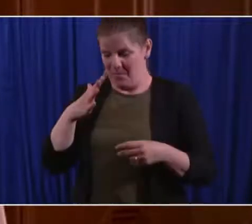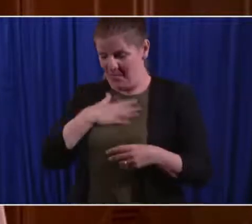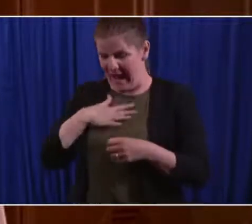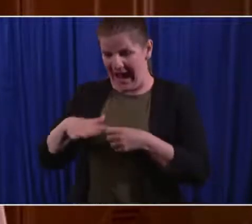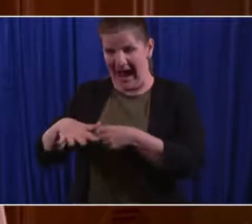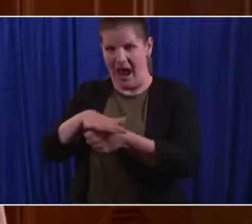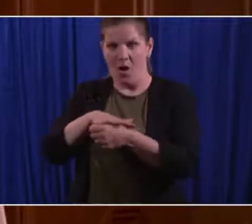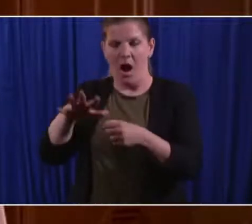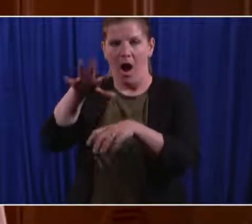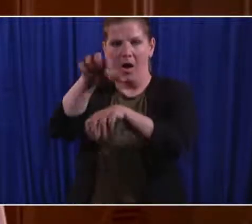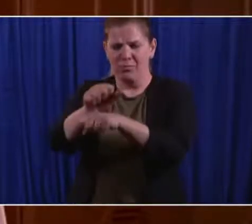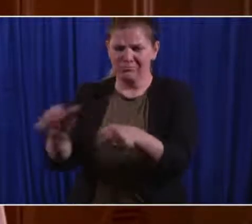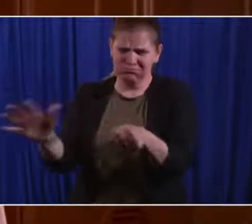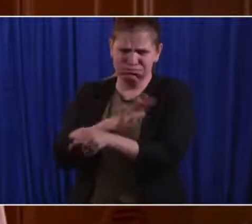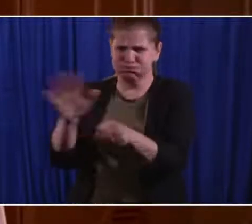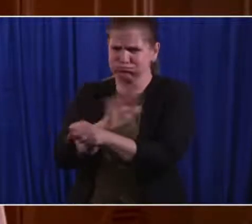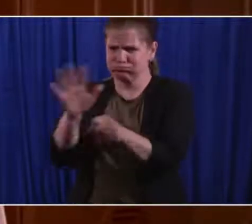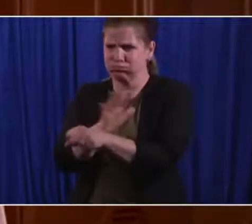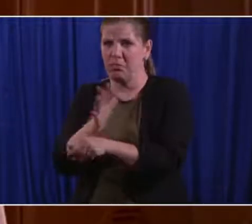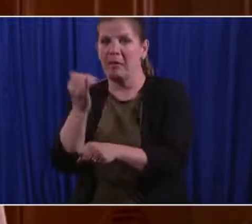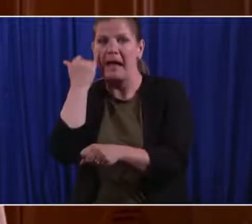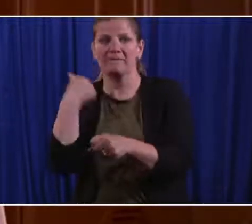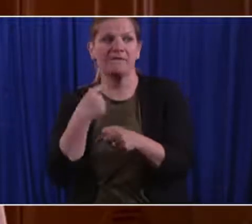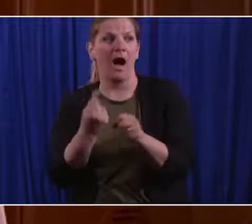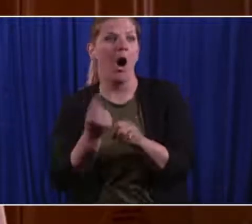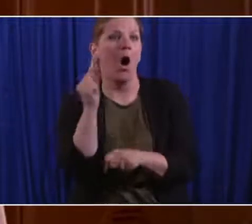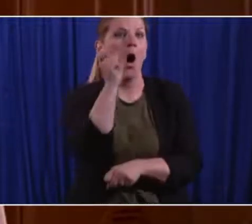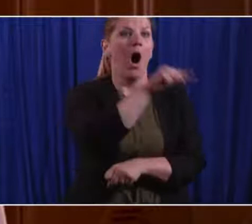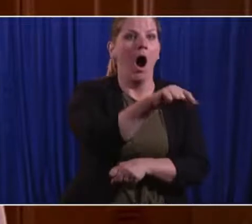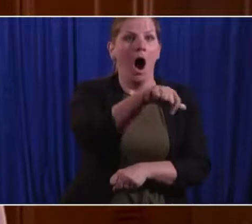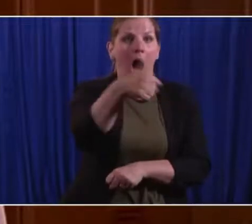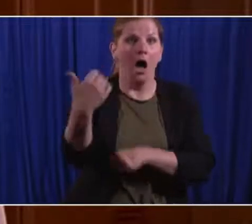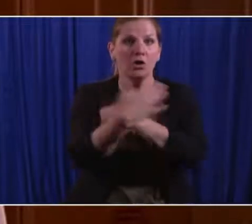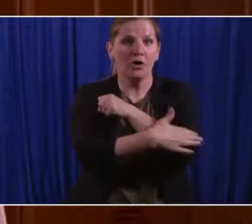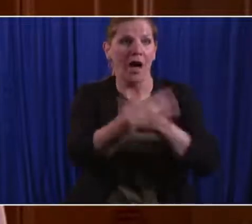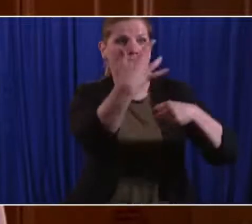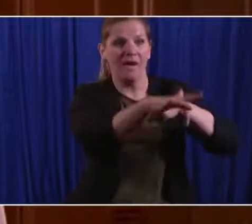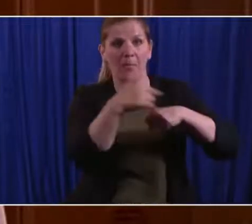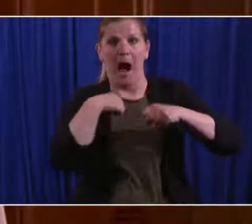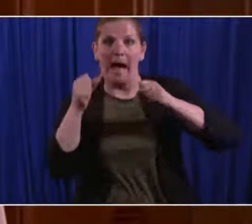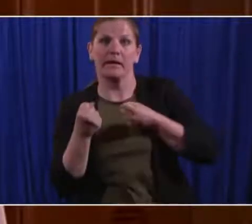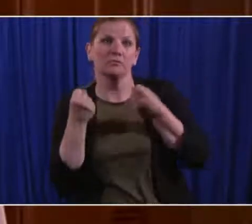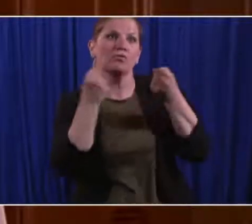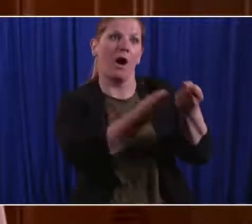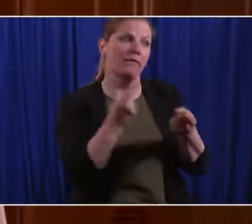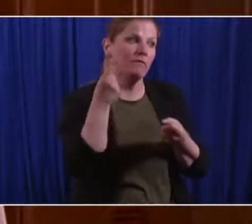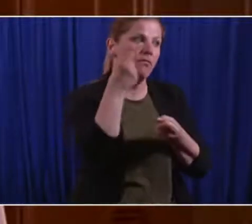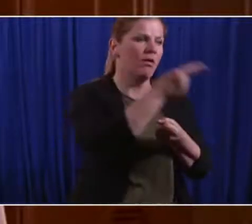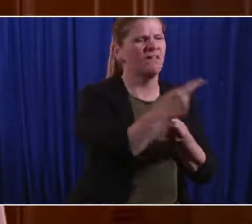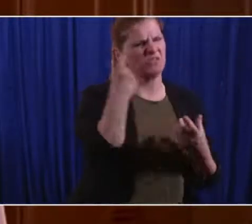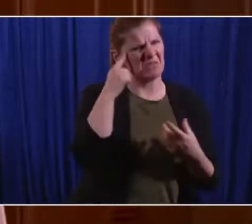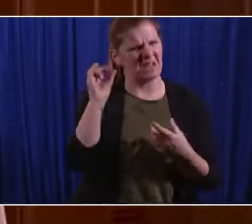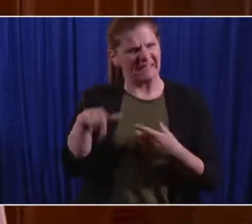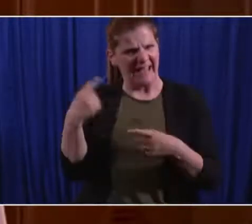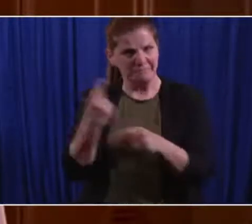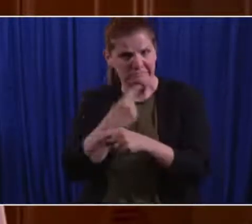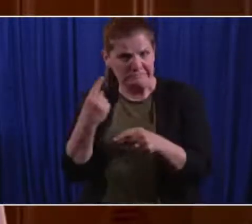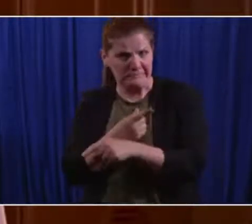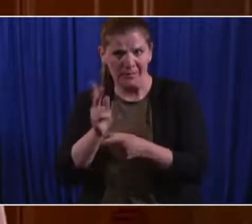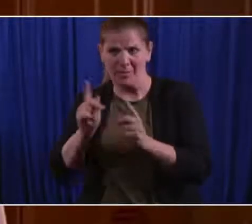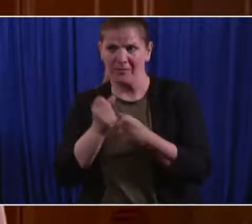up? And is that reasonable to ask people to travel like that? Well, Tom,